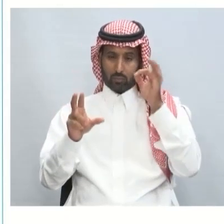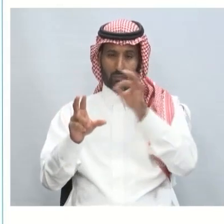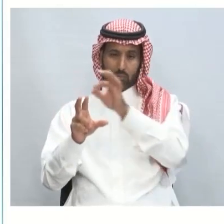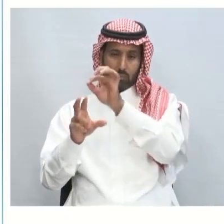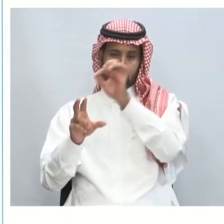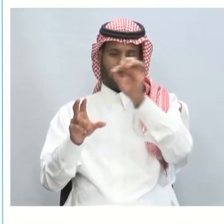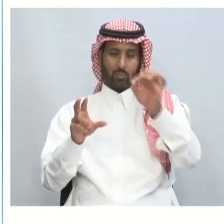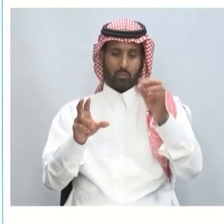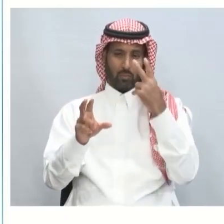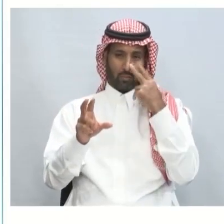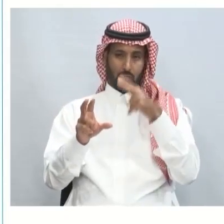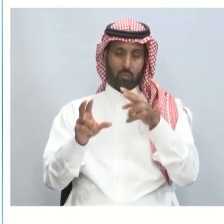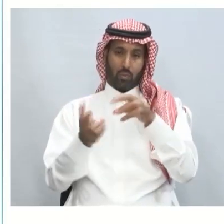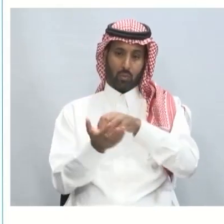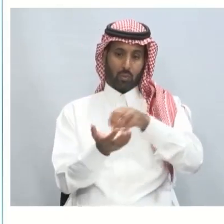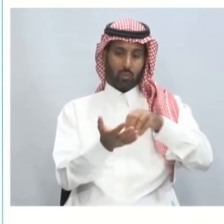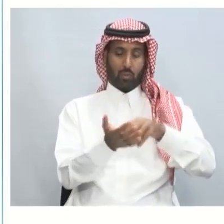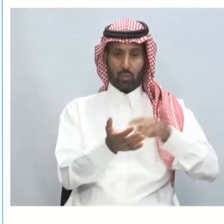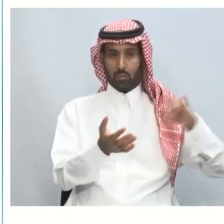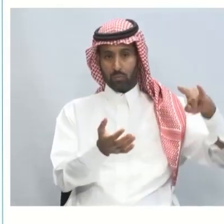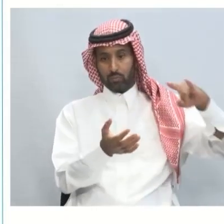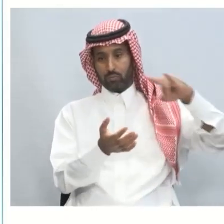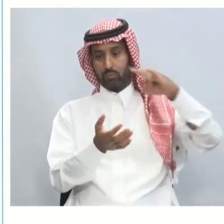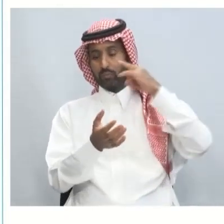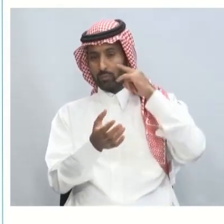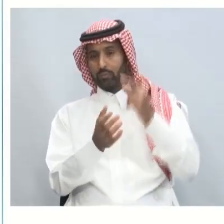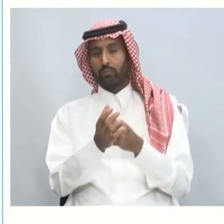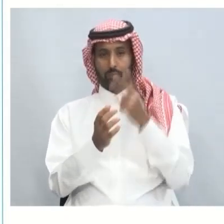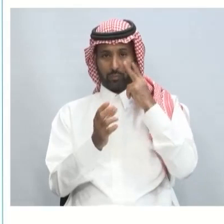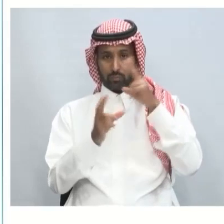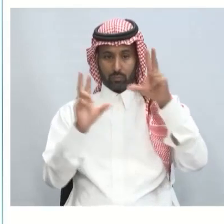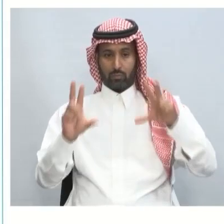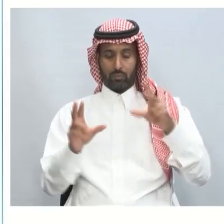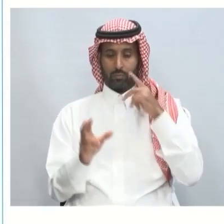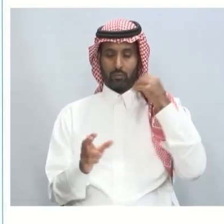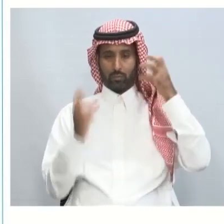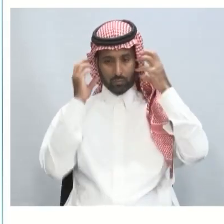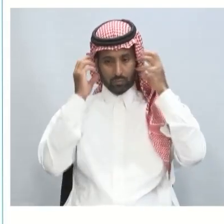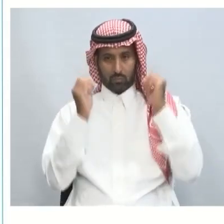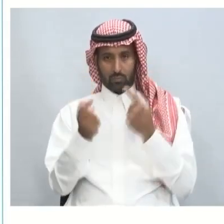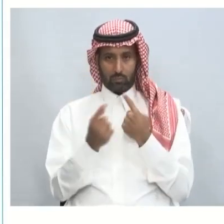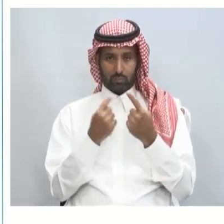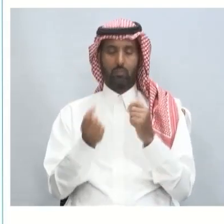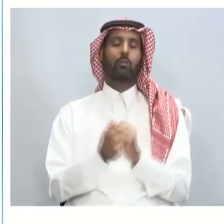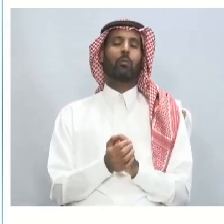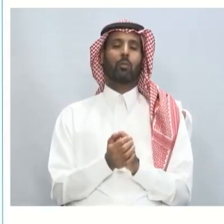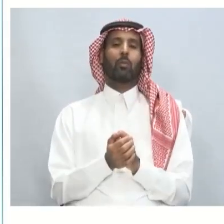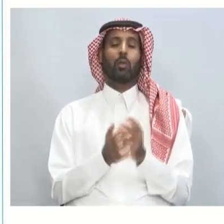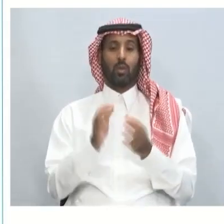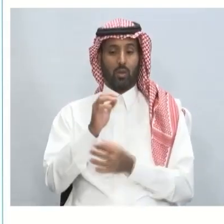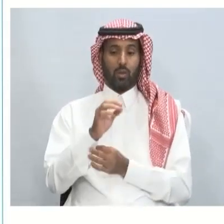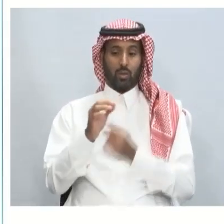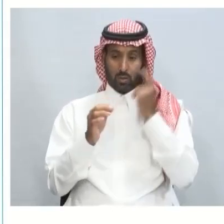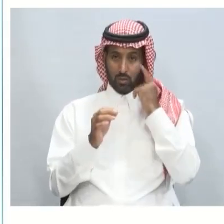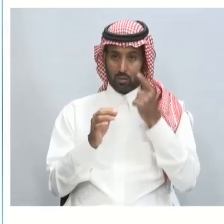on screen. And he works with screens, of course, and my instruments at all time. He tries to handle pressure